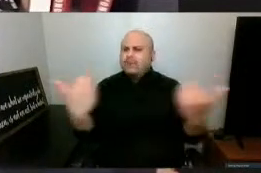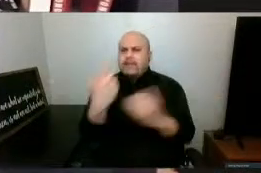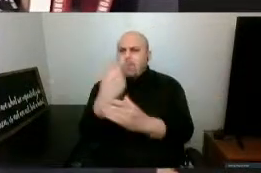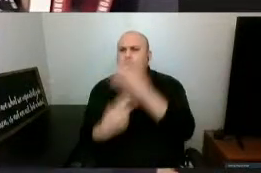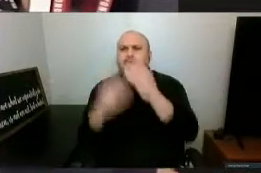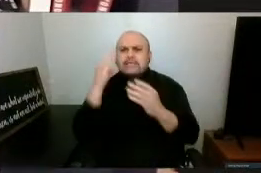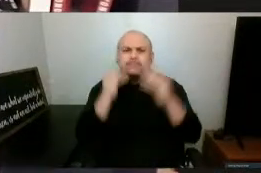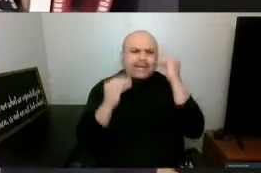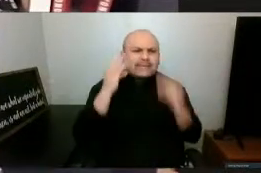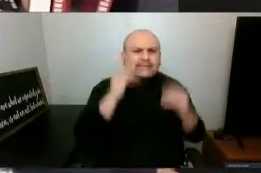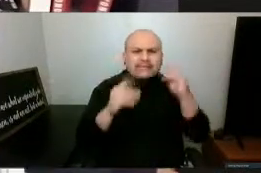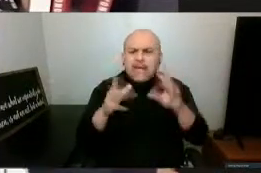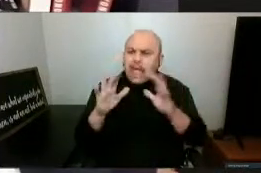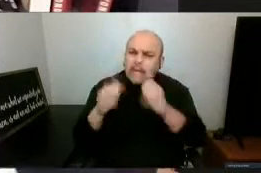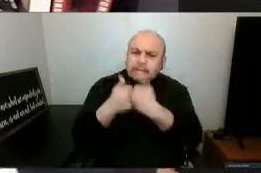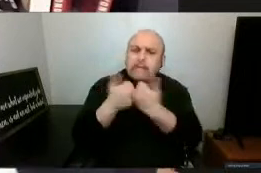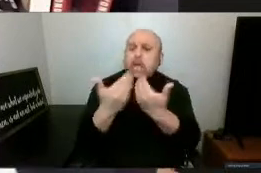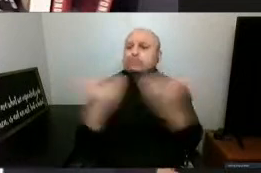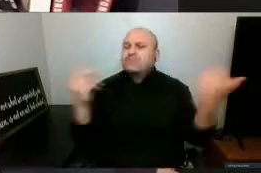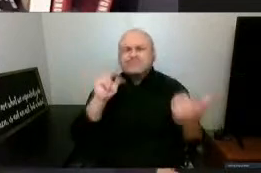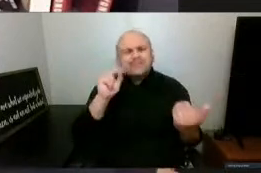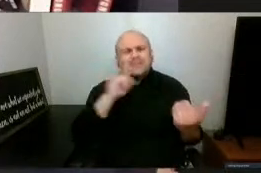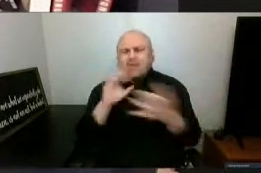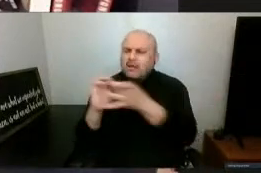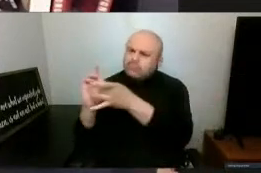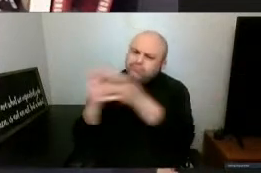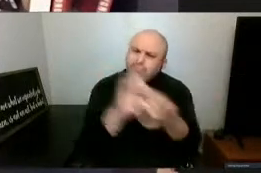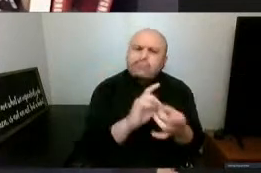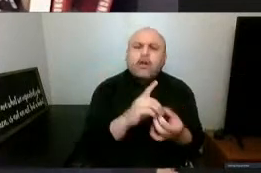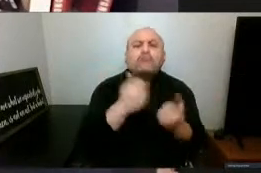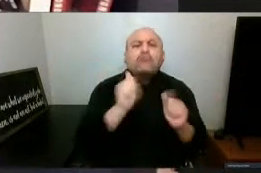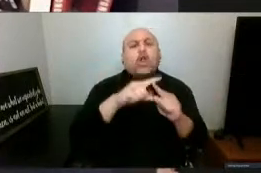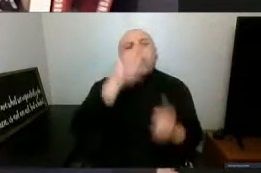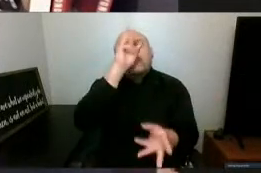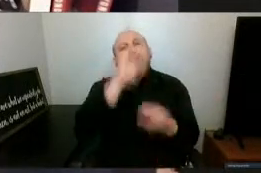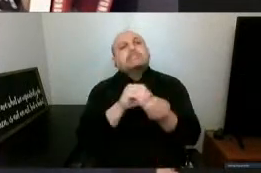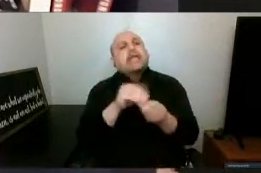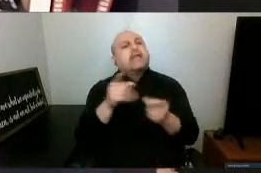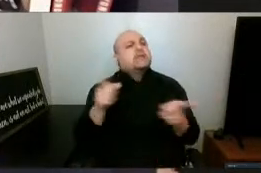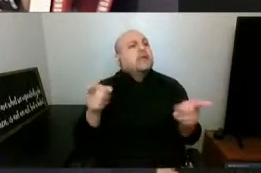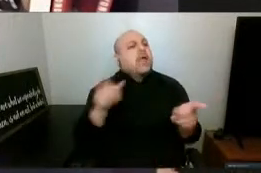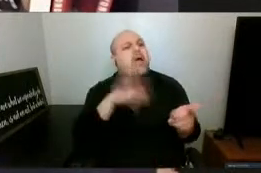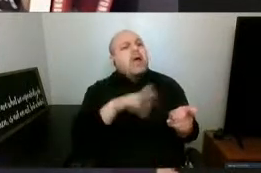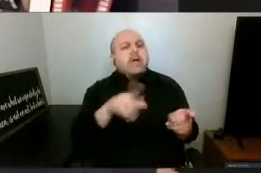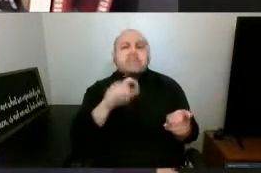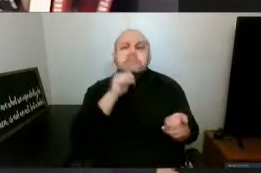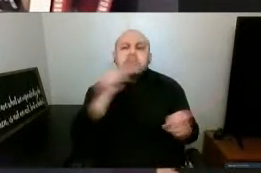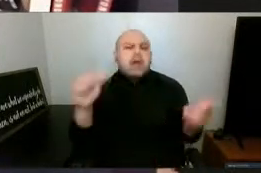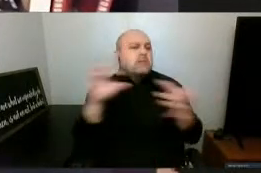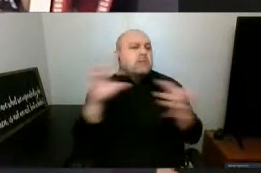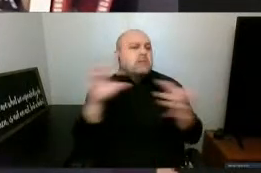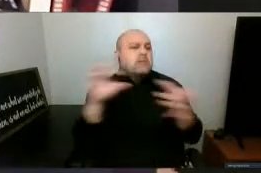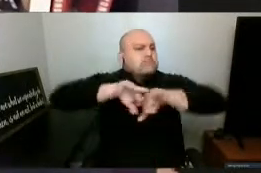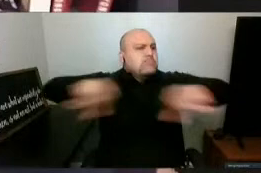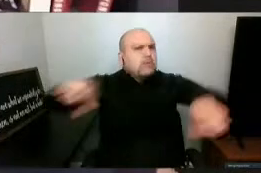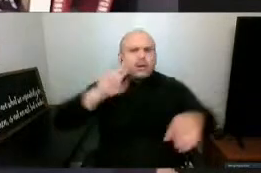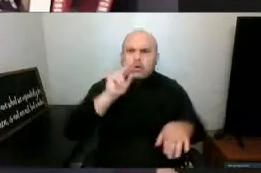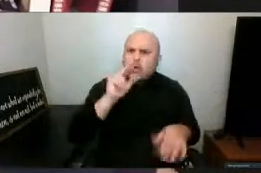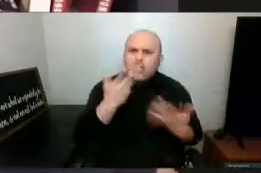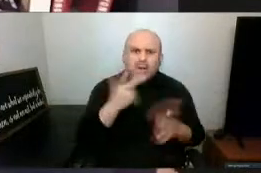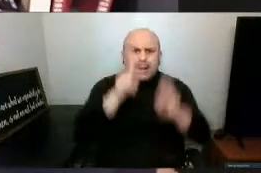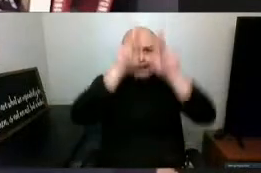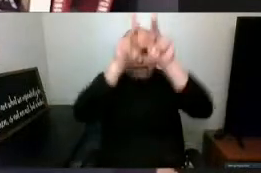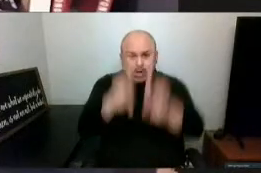challenges and act as if they're not interconnected and interlocked. A whole person experiencing